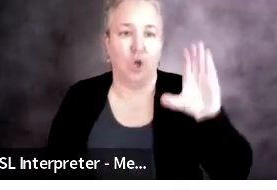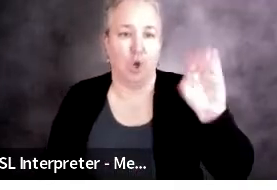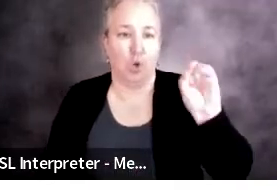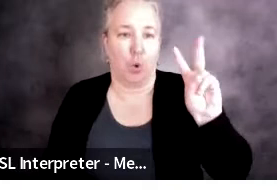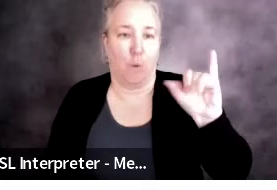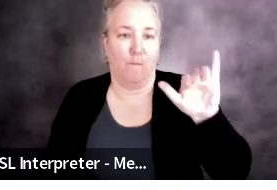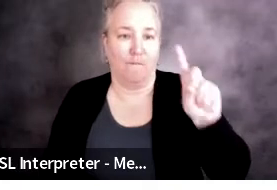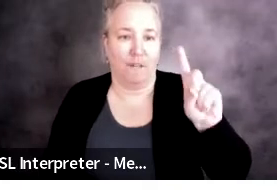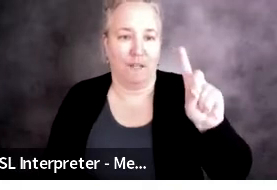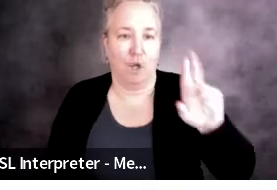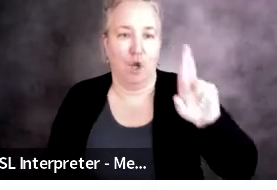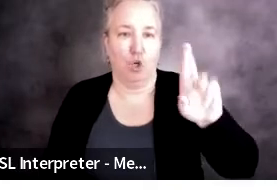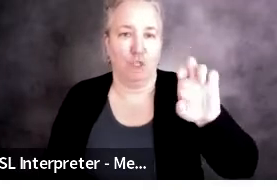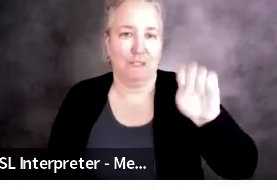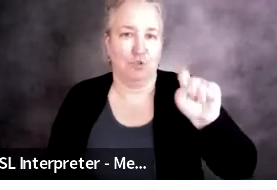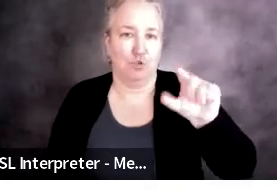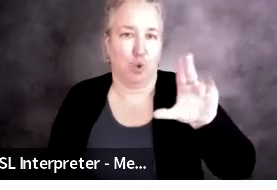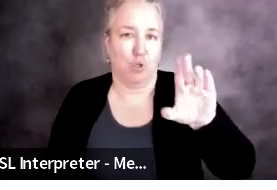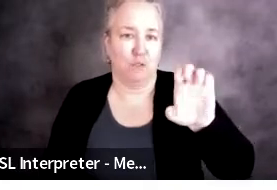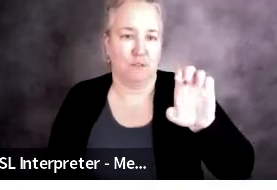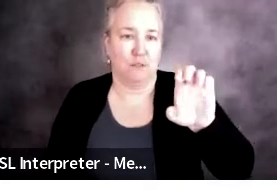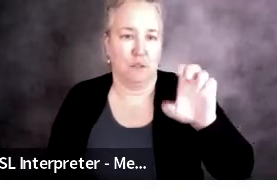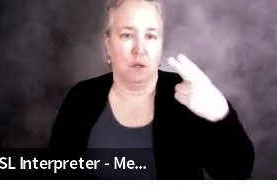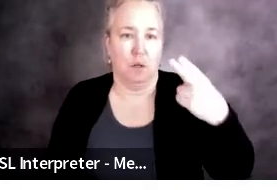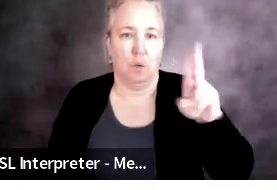bit.ly/COVID resource hubs.